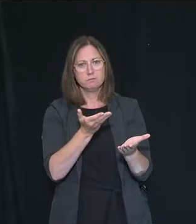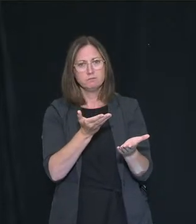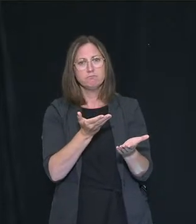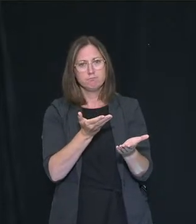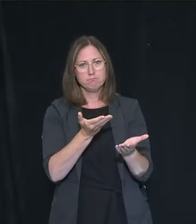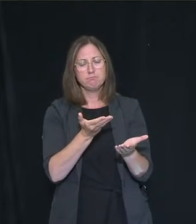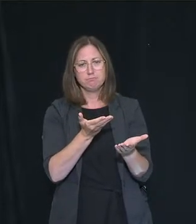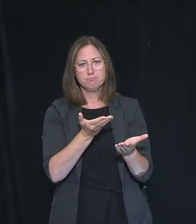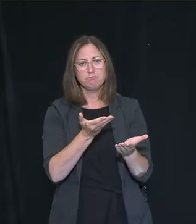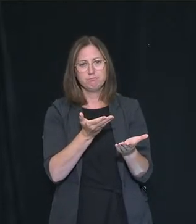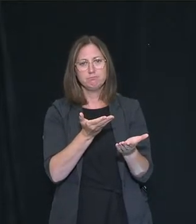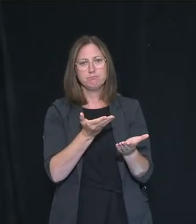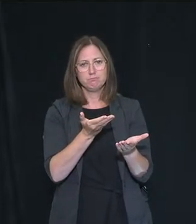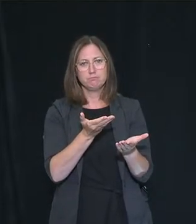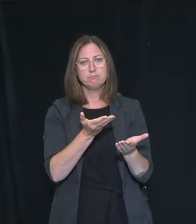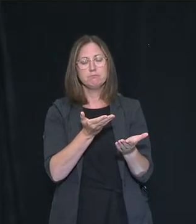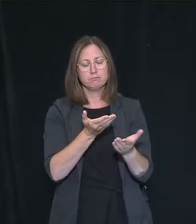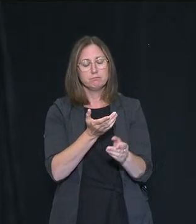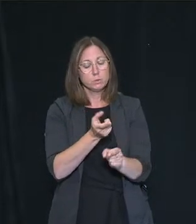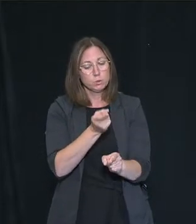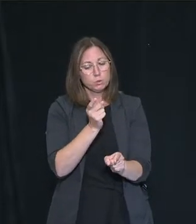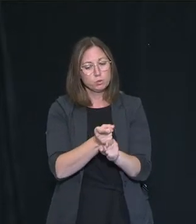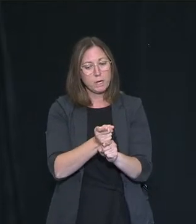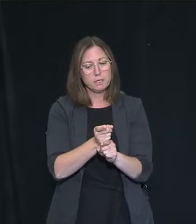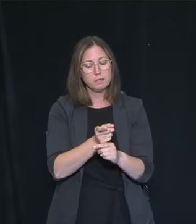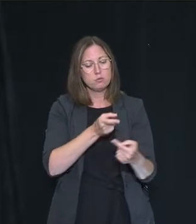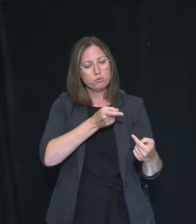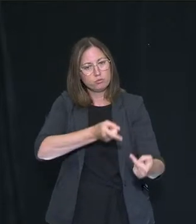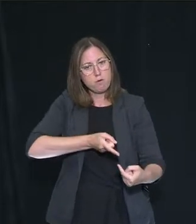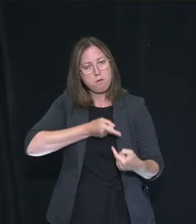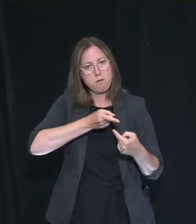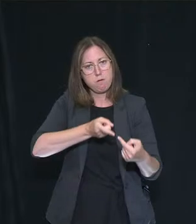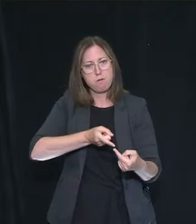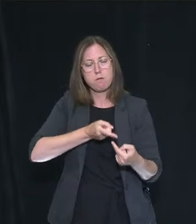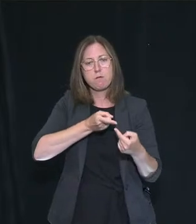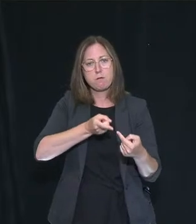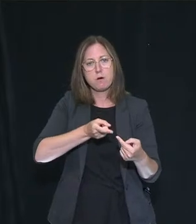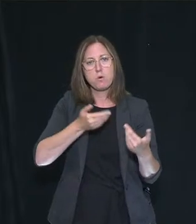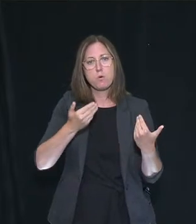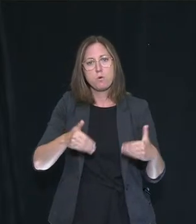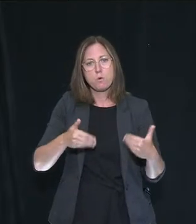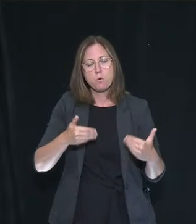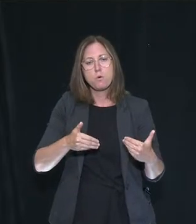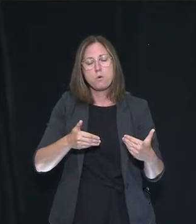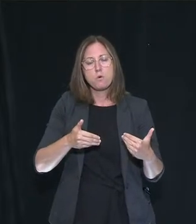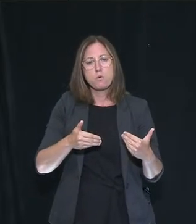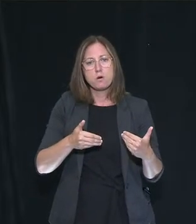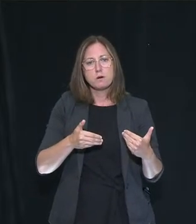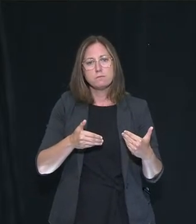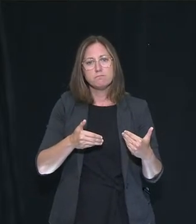that despite the challenges they may face,